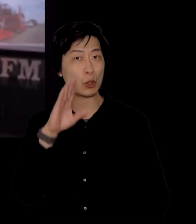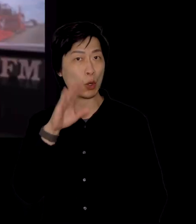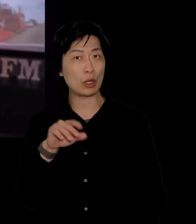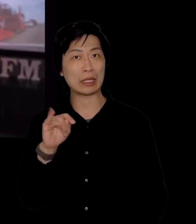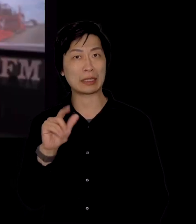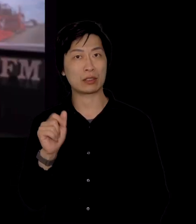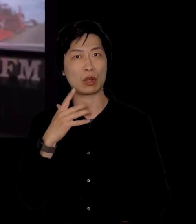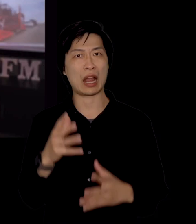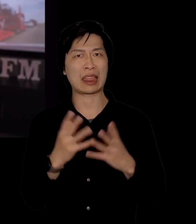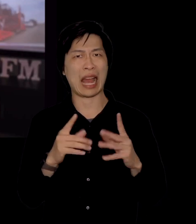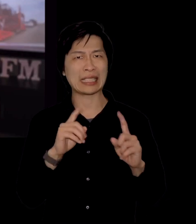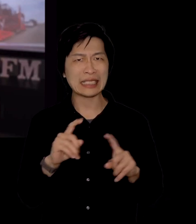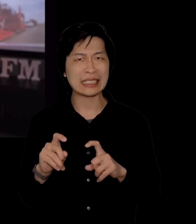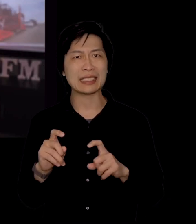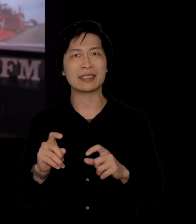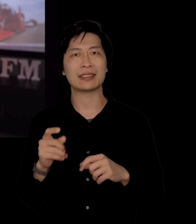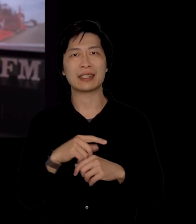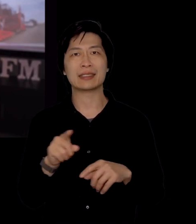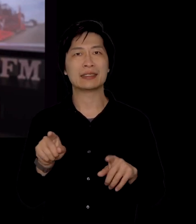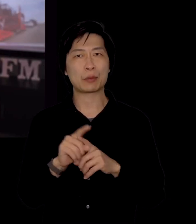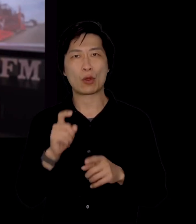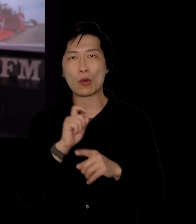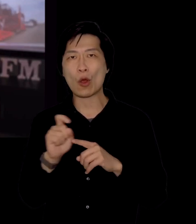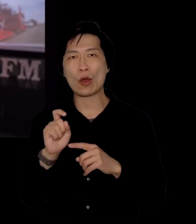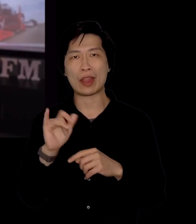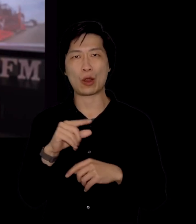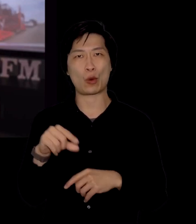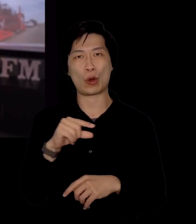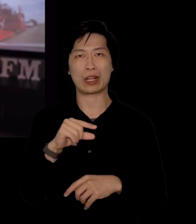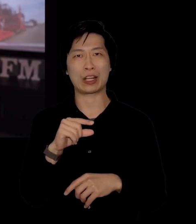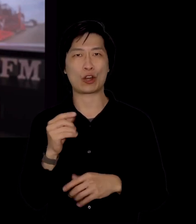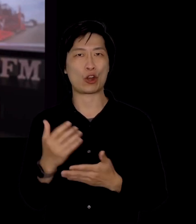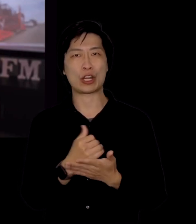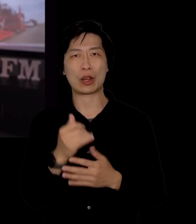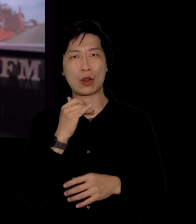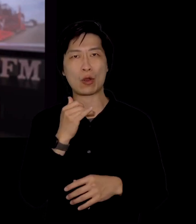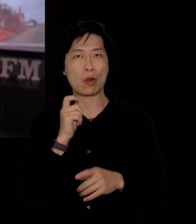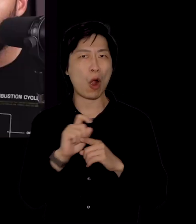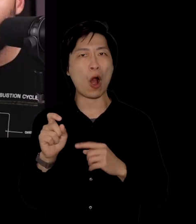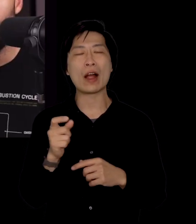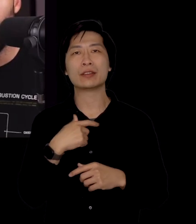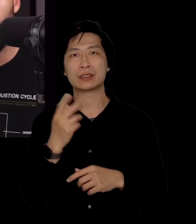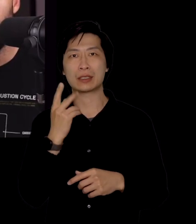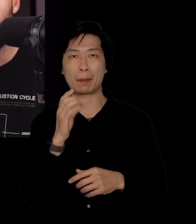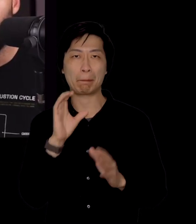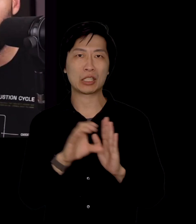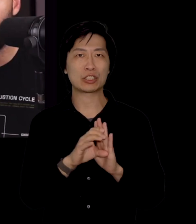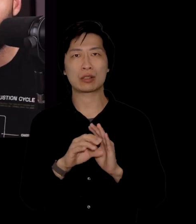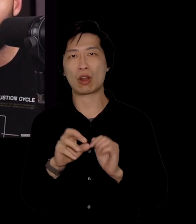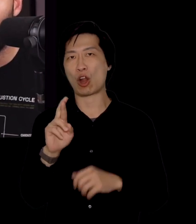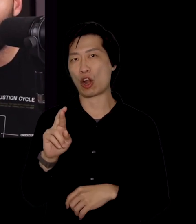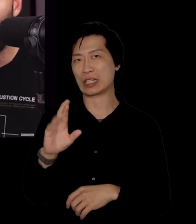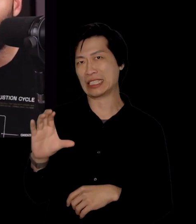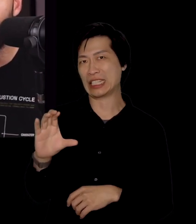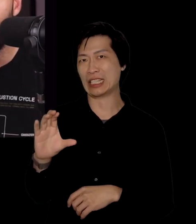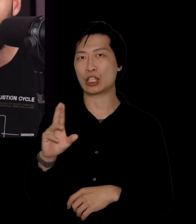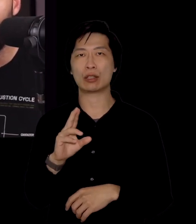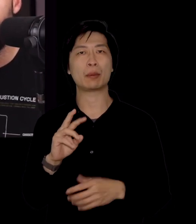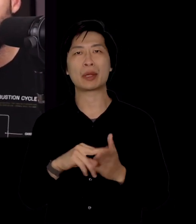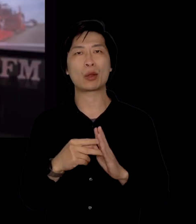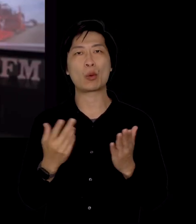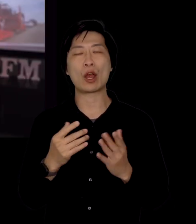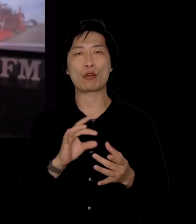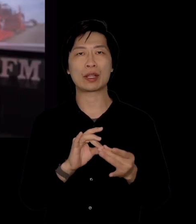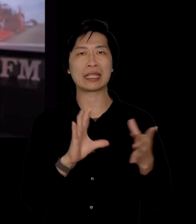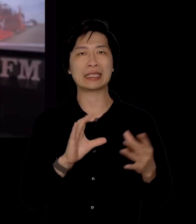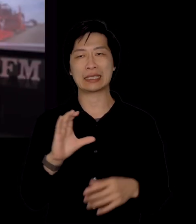And so we know Tesla is going through a lot of testing, and during that same call, that quarterly earnings call for the second quarter, we started getting some pictures around RC